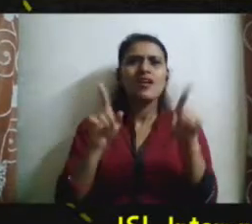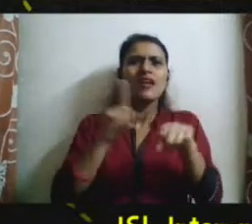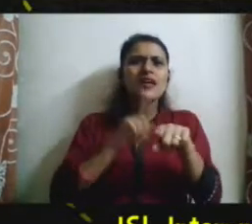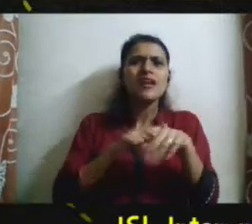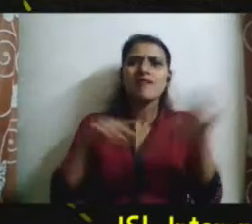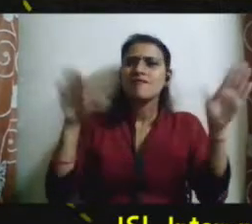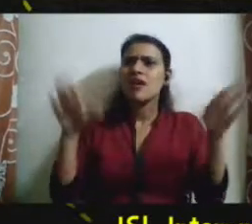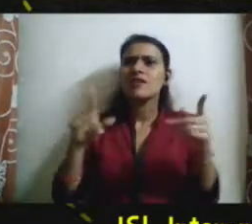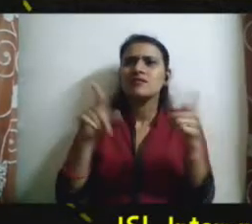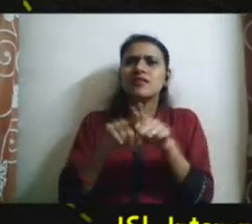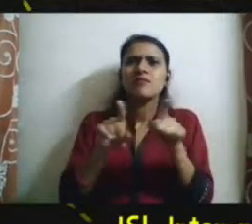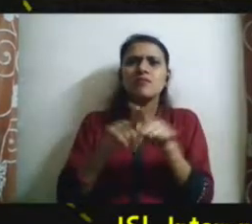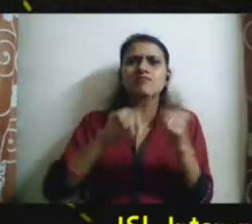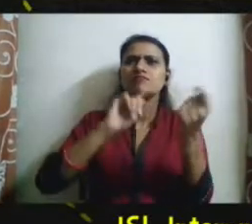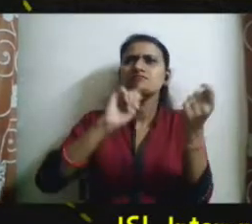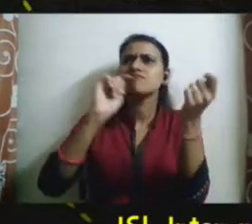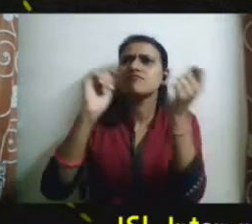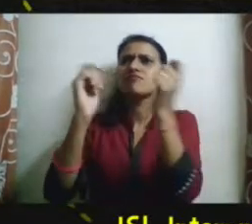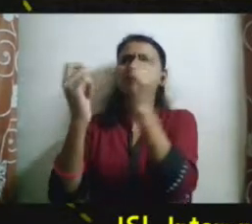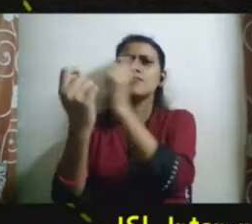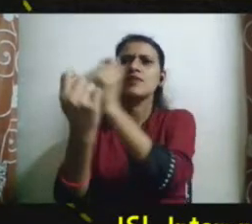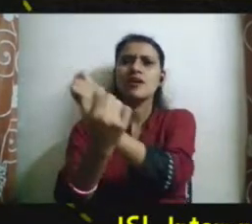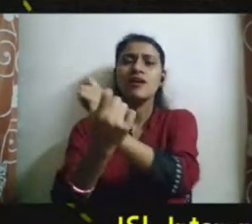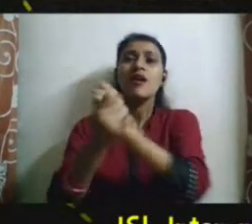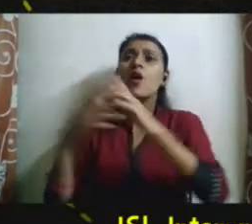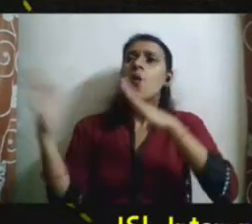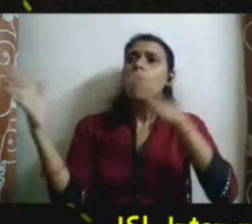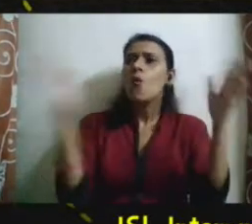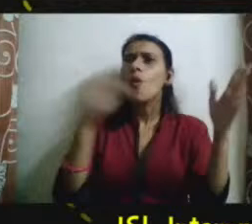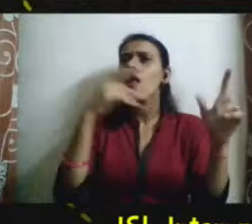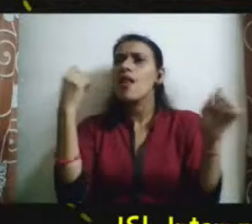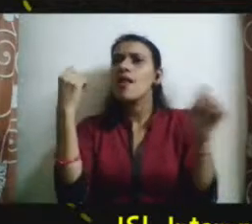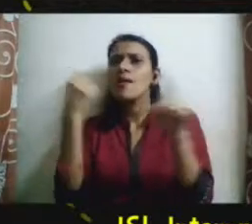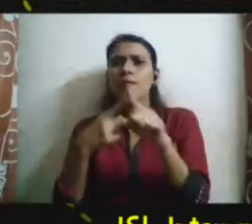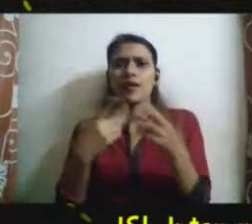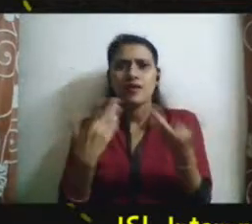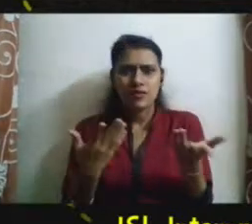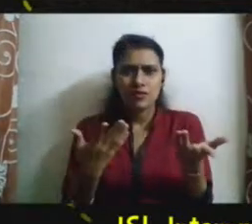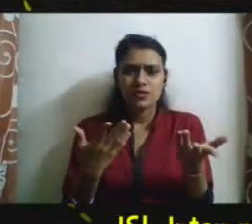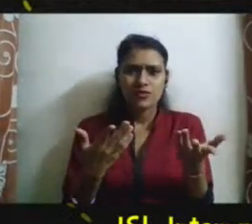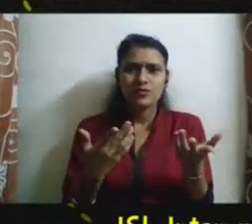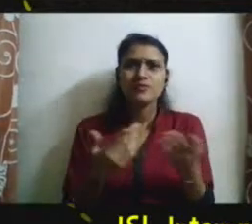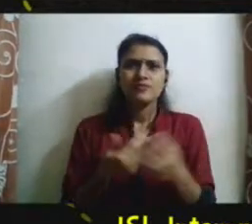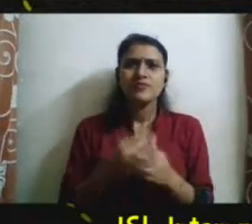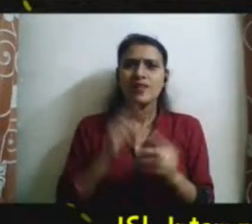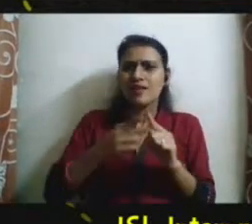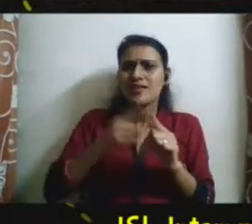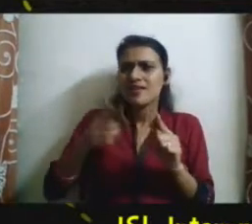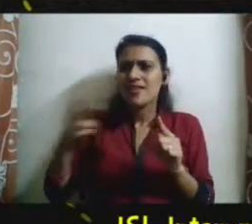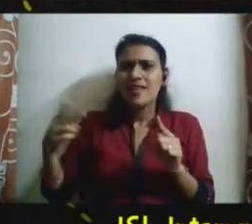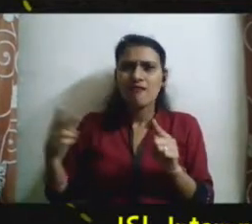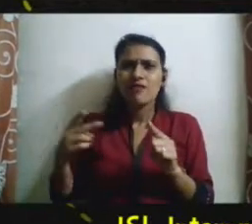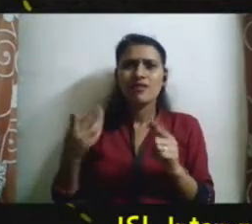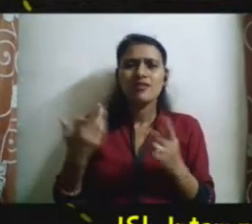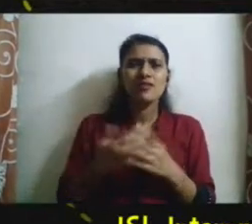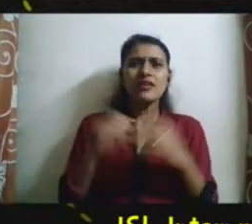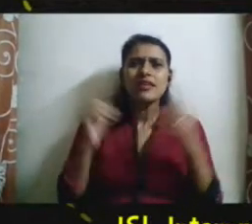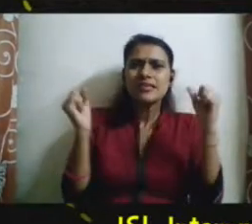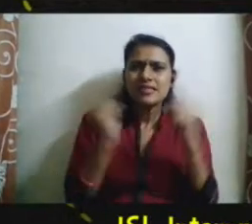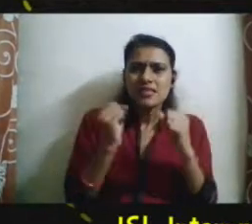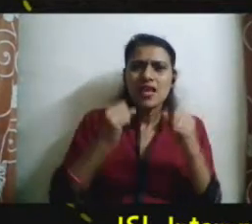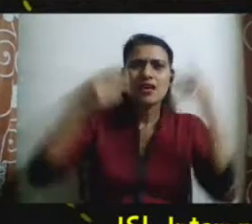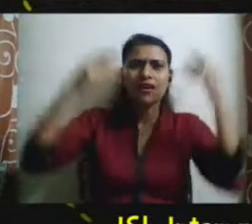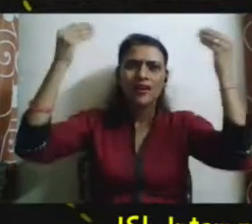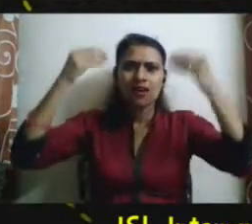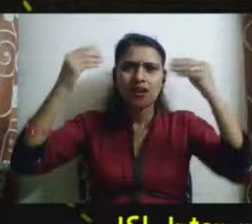Dadra also includes seasonal song forms like Kajri, Hori, Cheti, etc., which are sung during specific seasons.